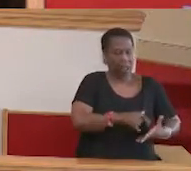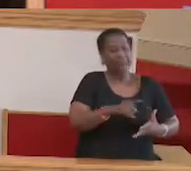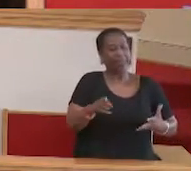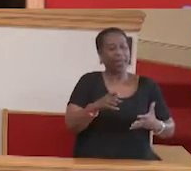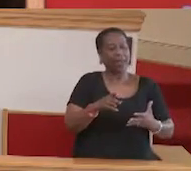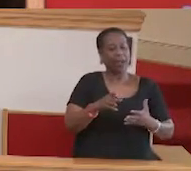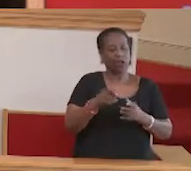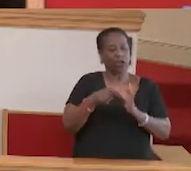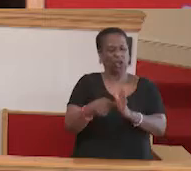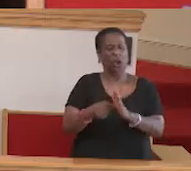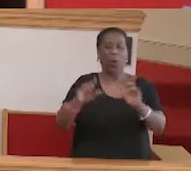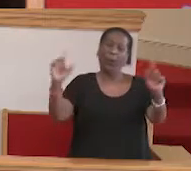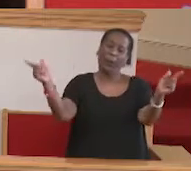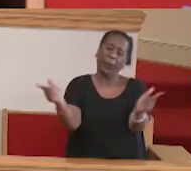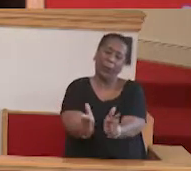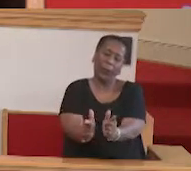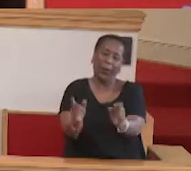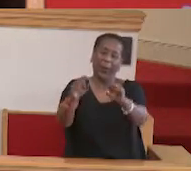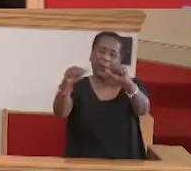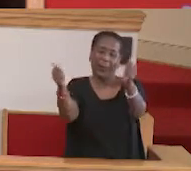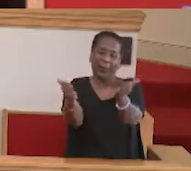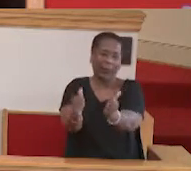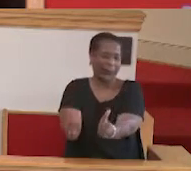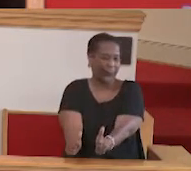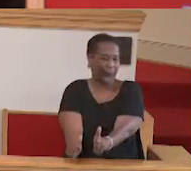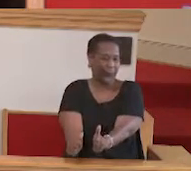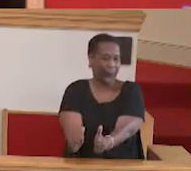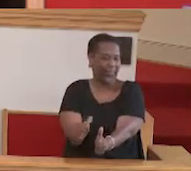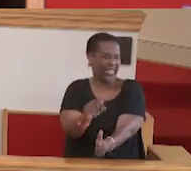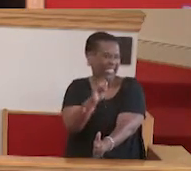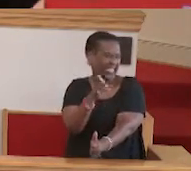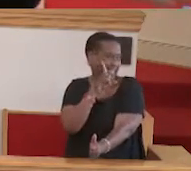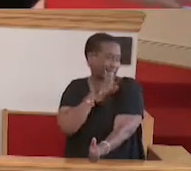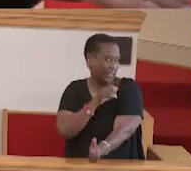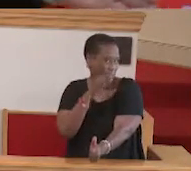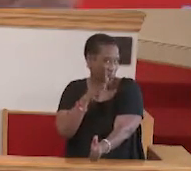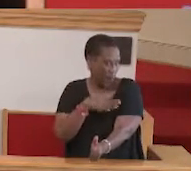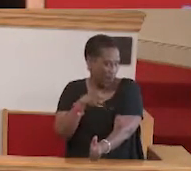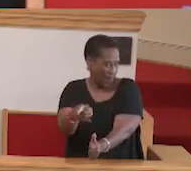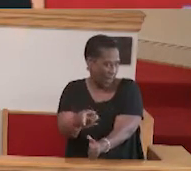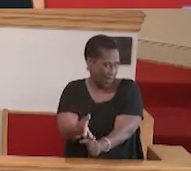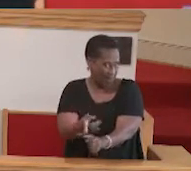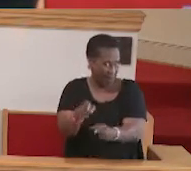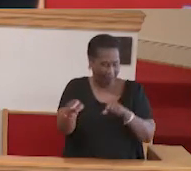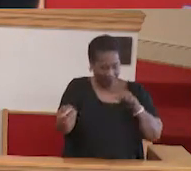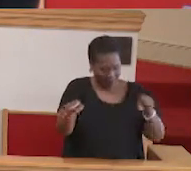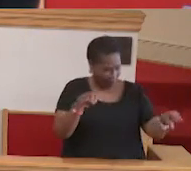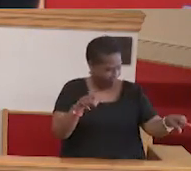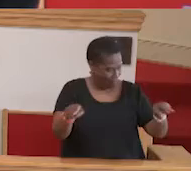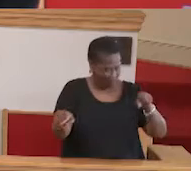slimmer, more fit, and sexy version of her previous self.